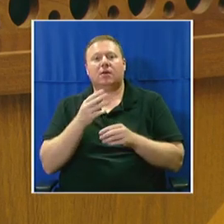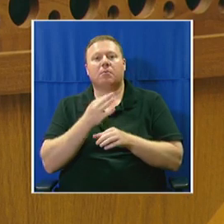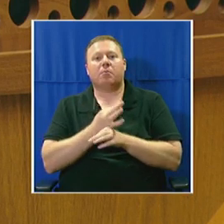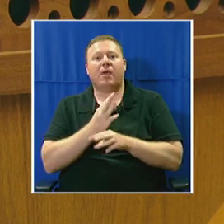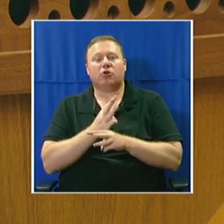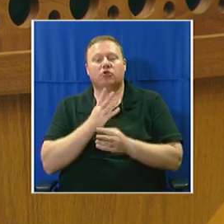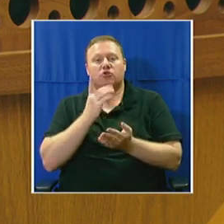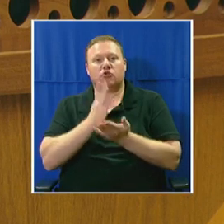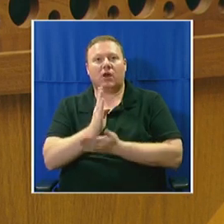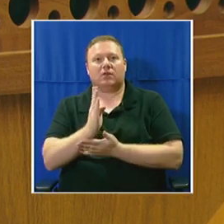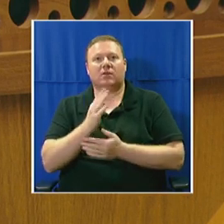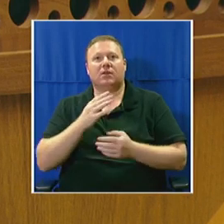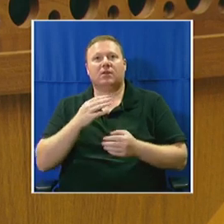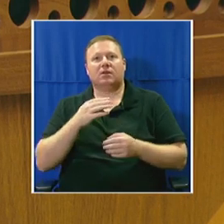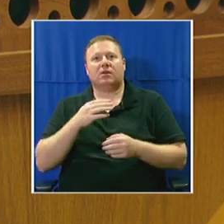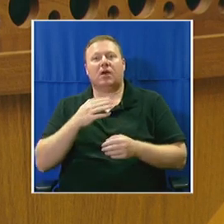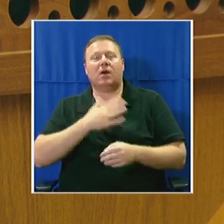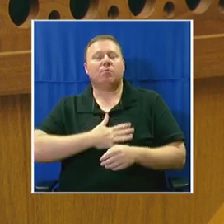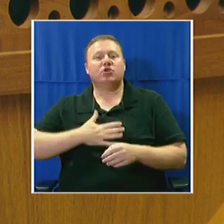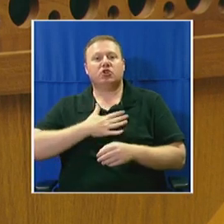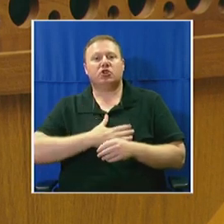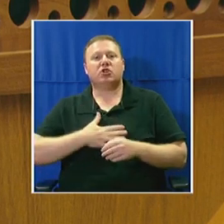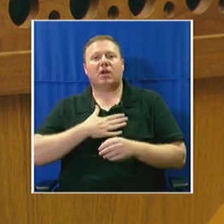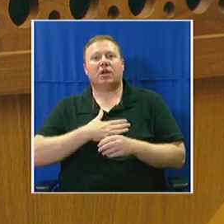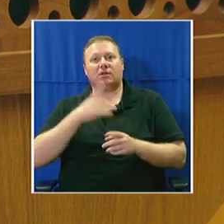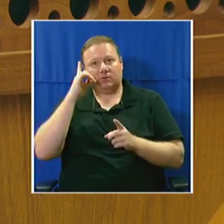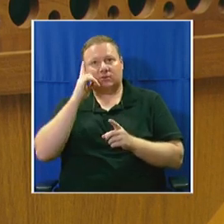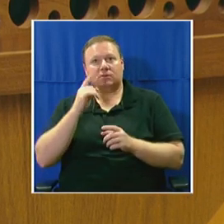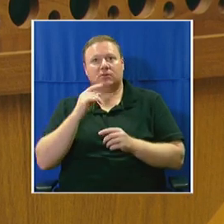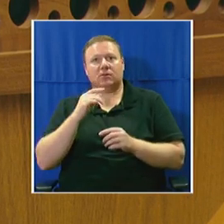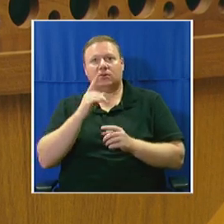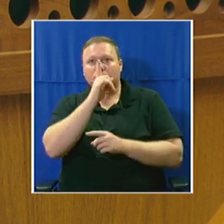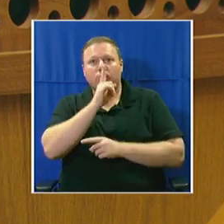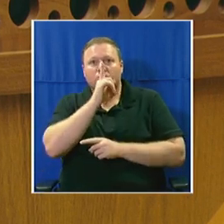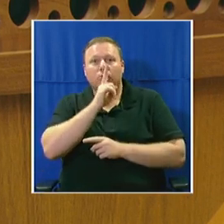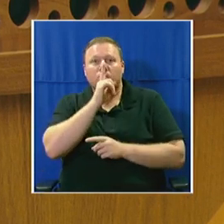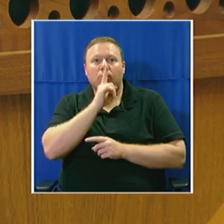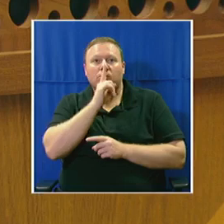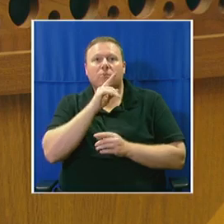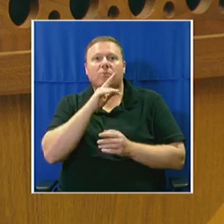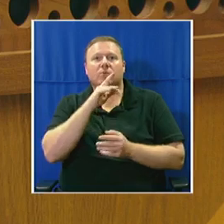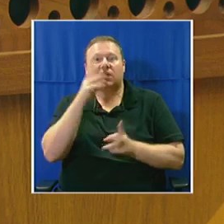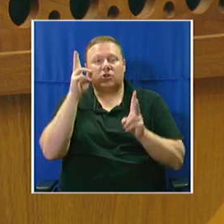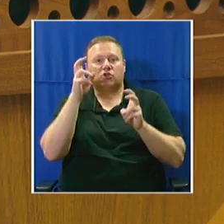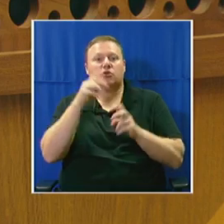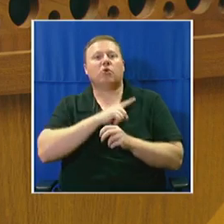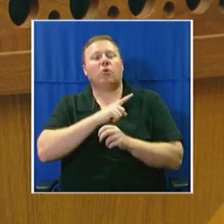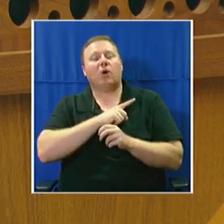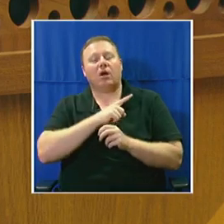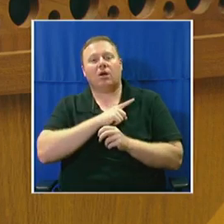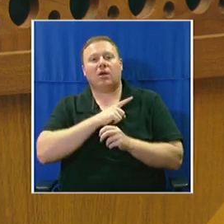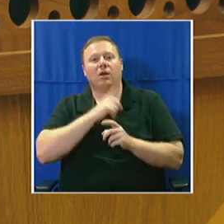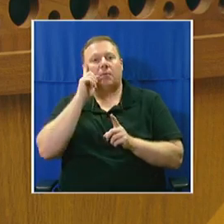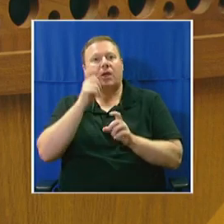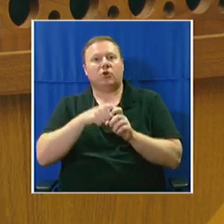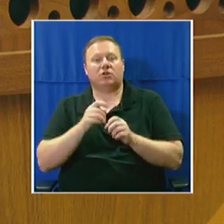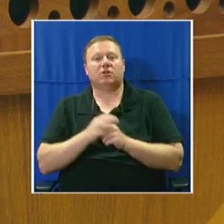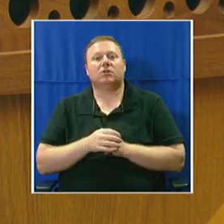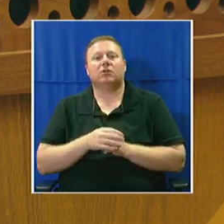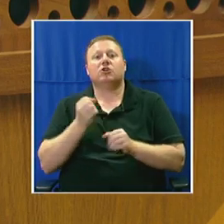stretch our arms and legs apart he proceeds to punch me in my private areas we as